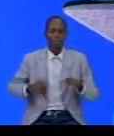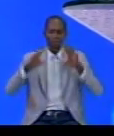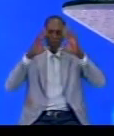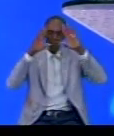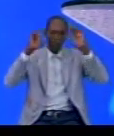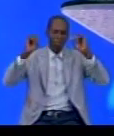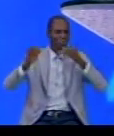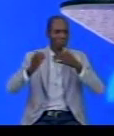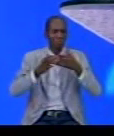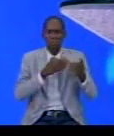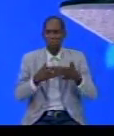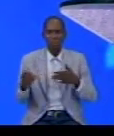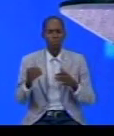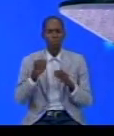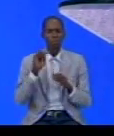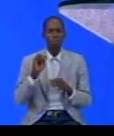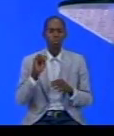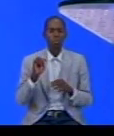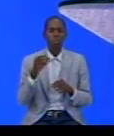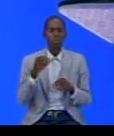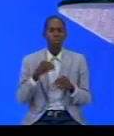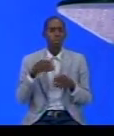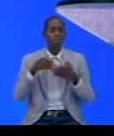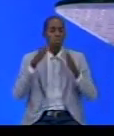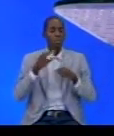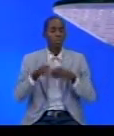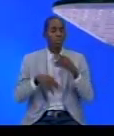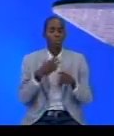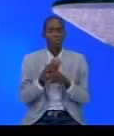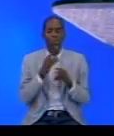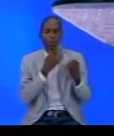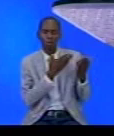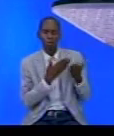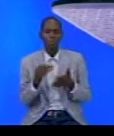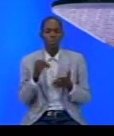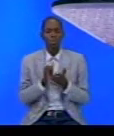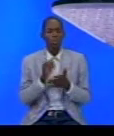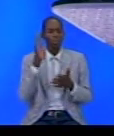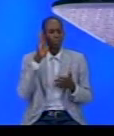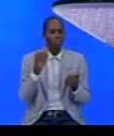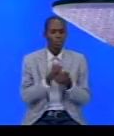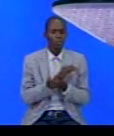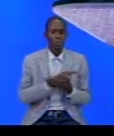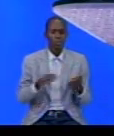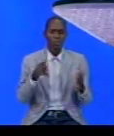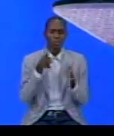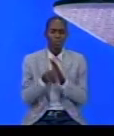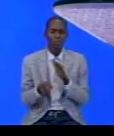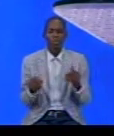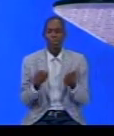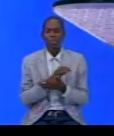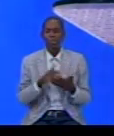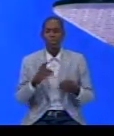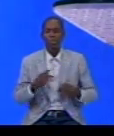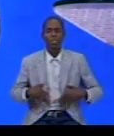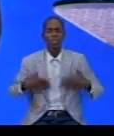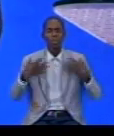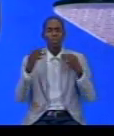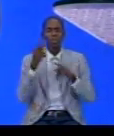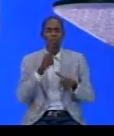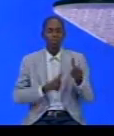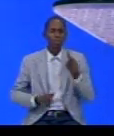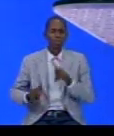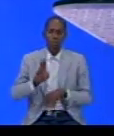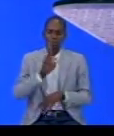or whatever, leaders of the world, that they are bringing up, that will ruin, that will destroy, that will slay the lives of people,